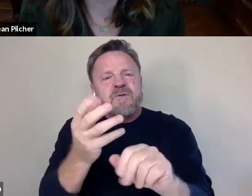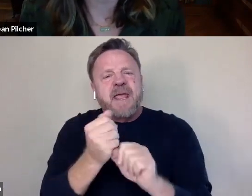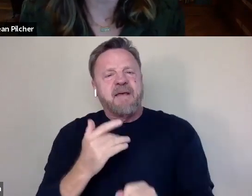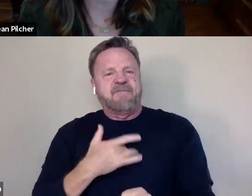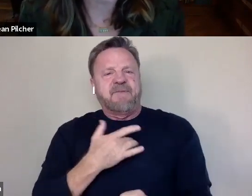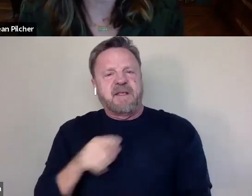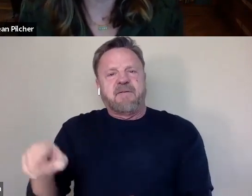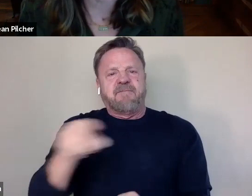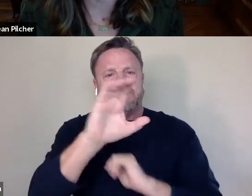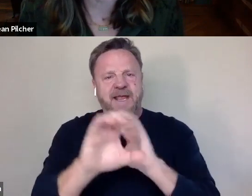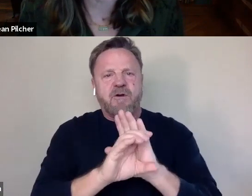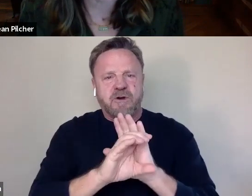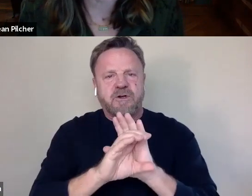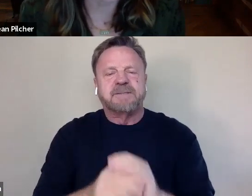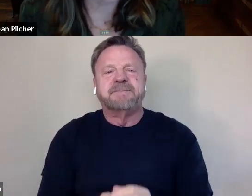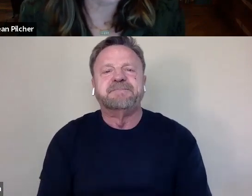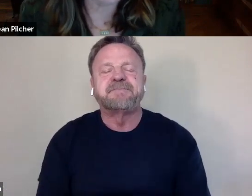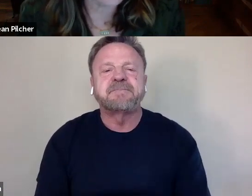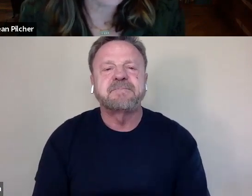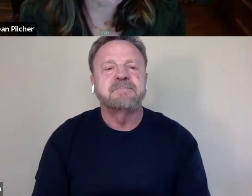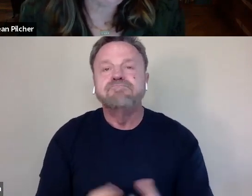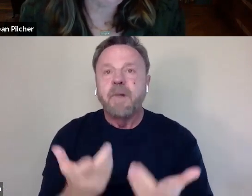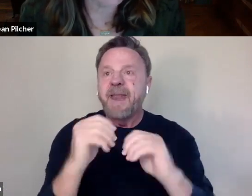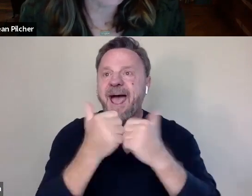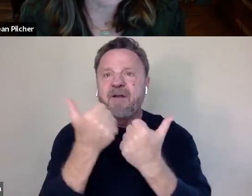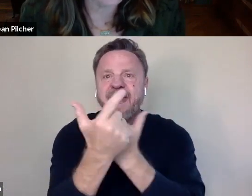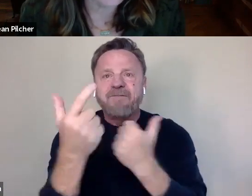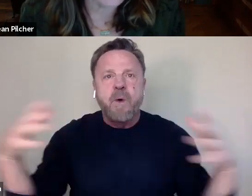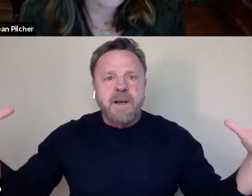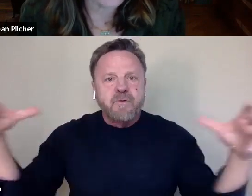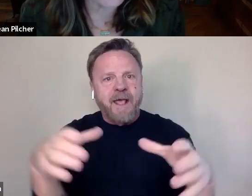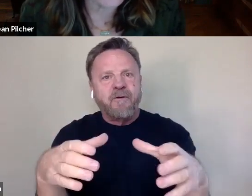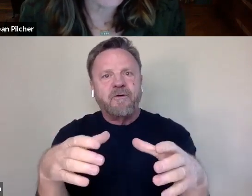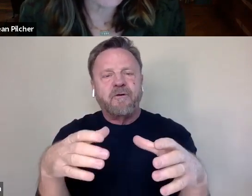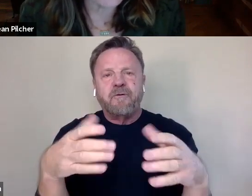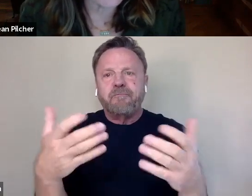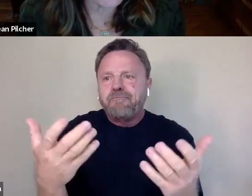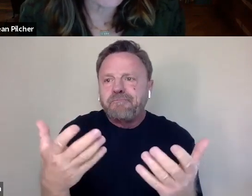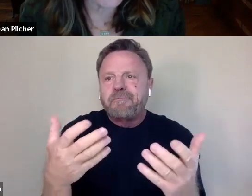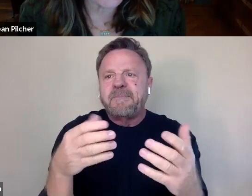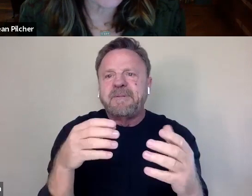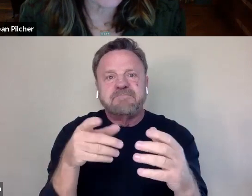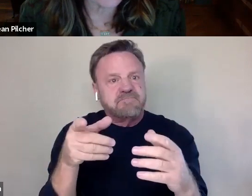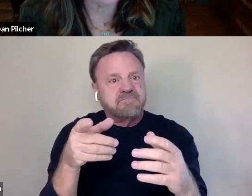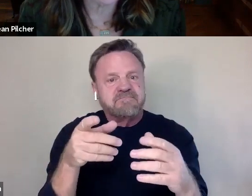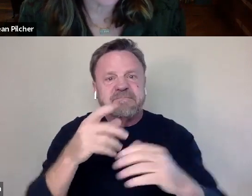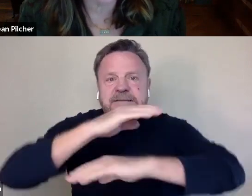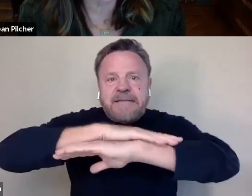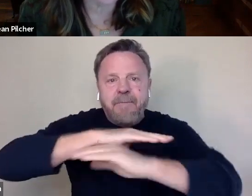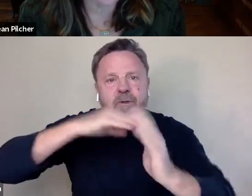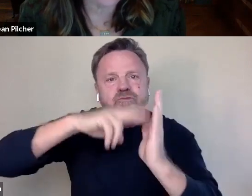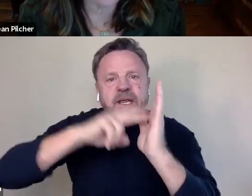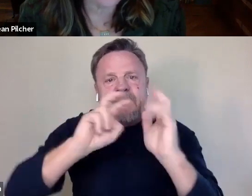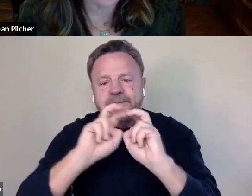characters. And then how did you bring everyone together? I mean, did you do a series of table reads, or how